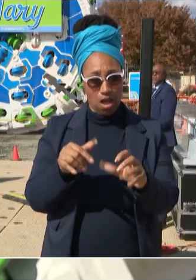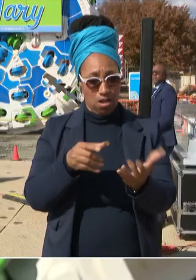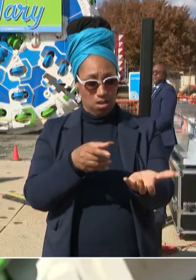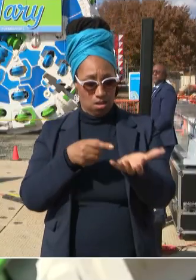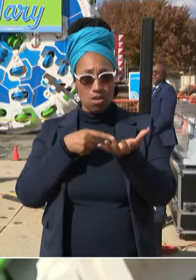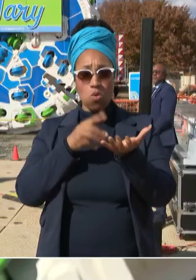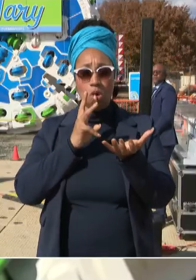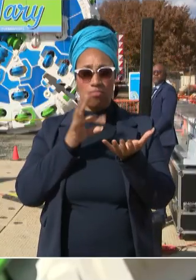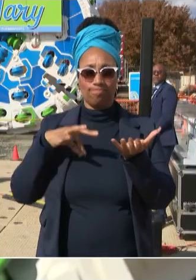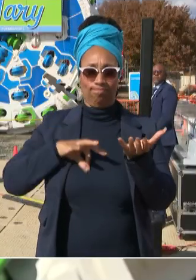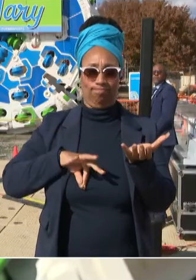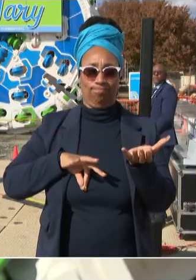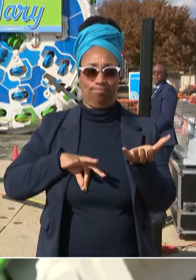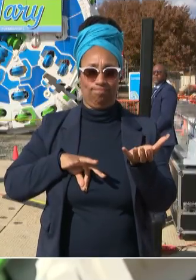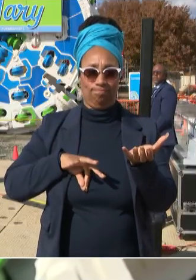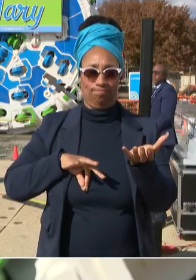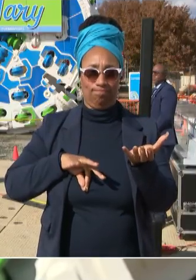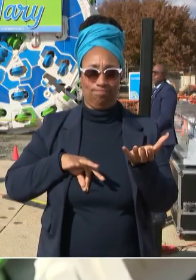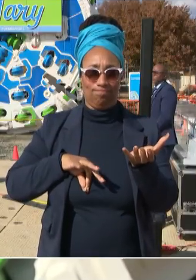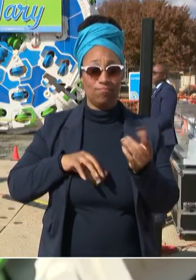economic